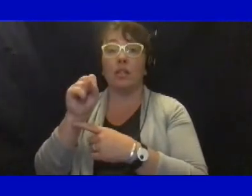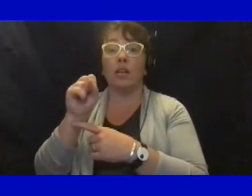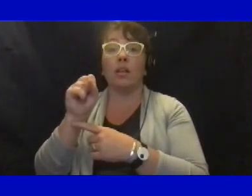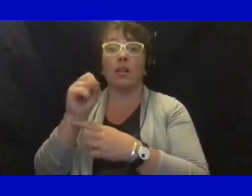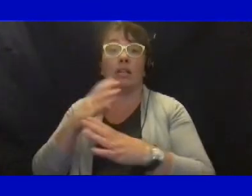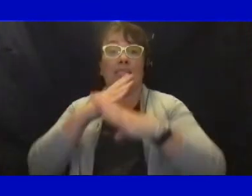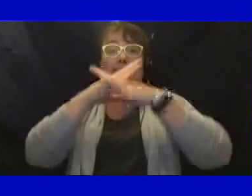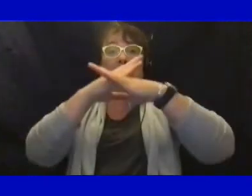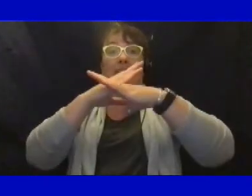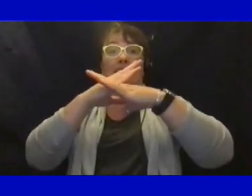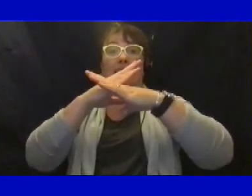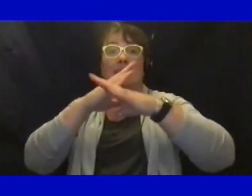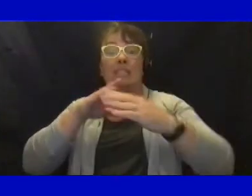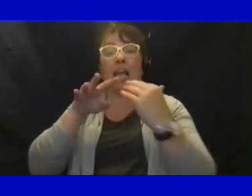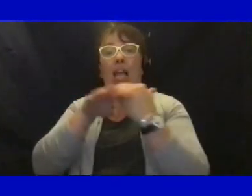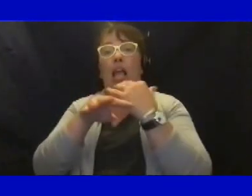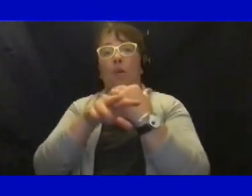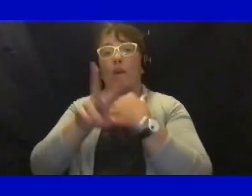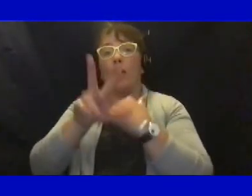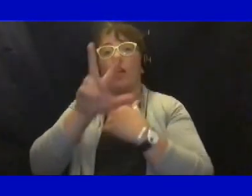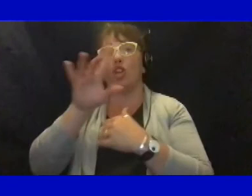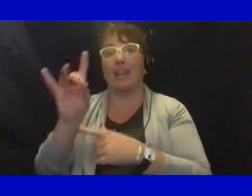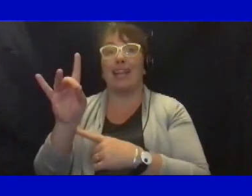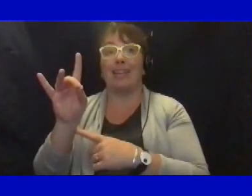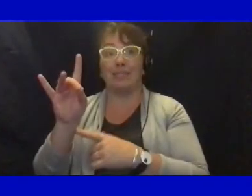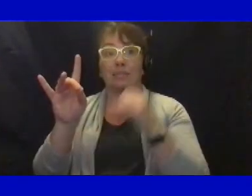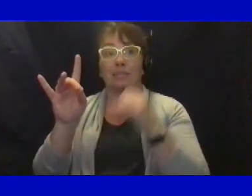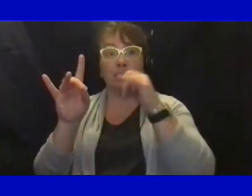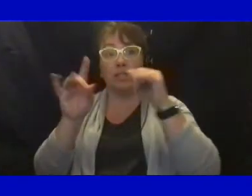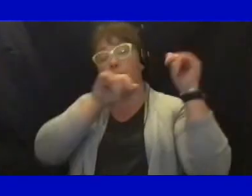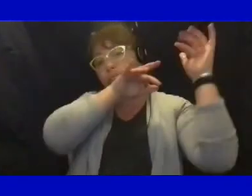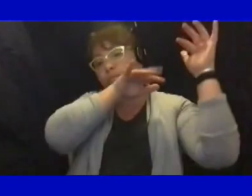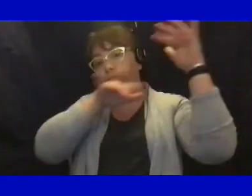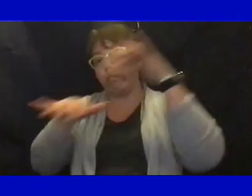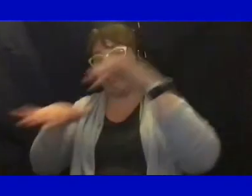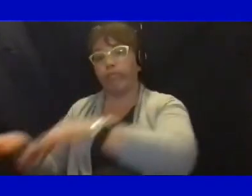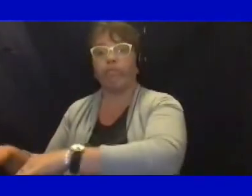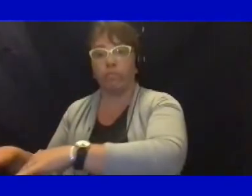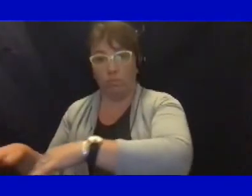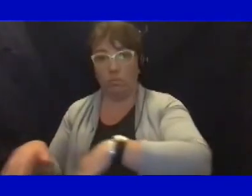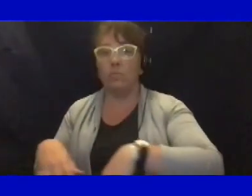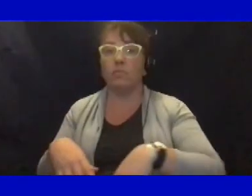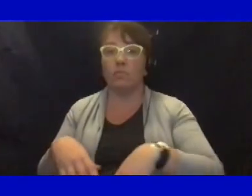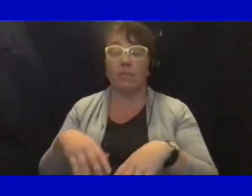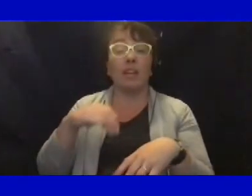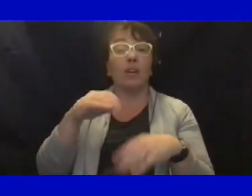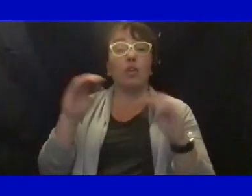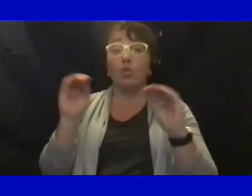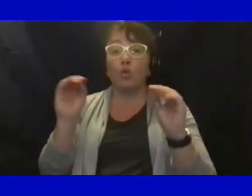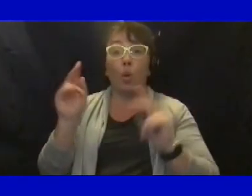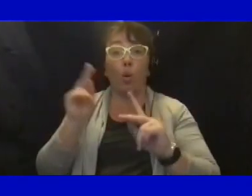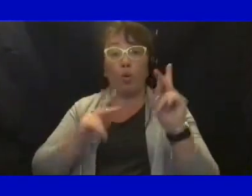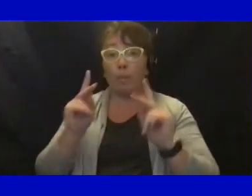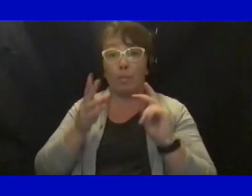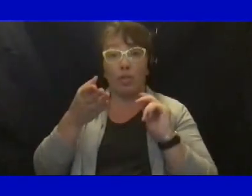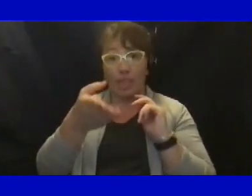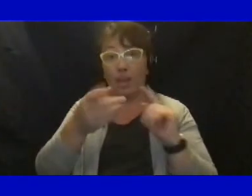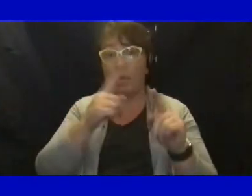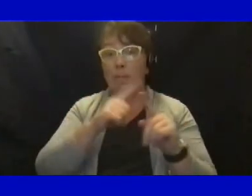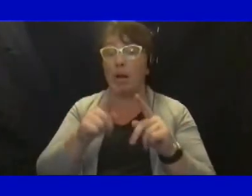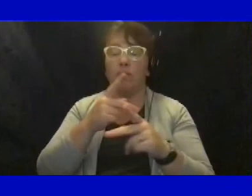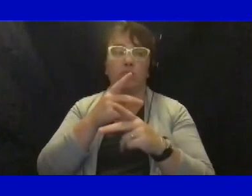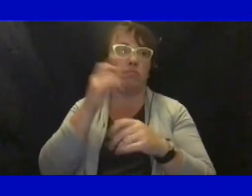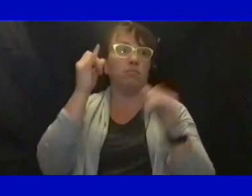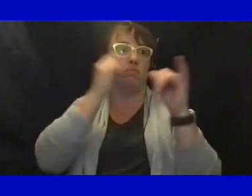Luckily, no one was in its path directly. It would have been devastating. It was about 3/4 of an inch of rain in about an